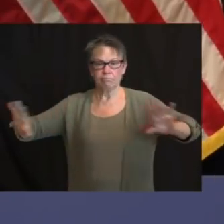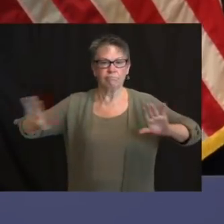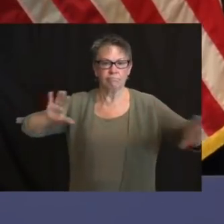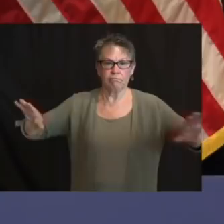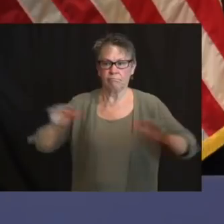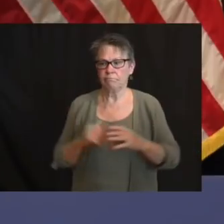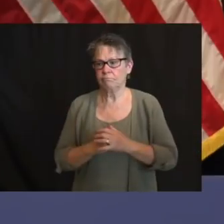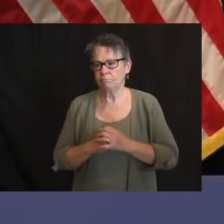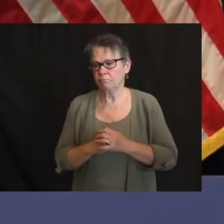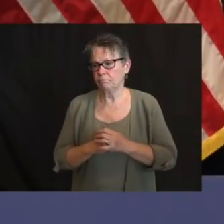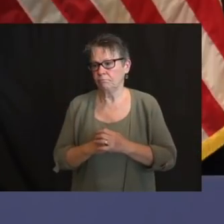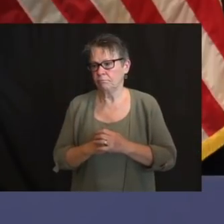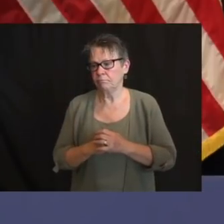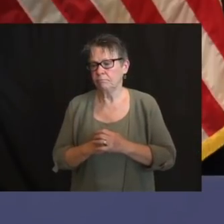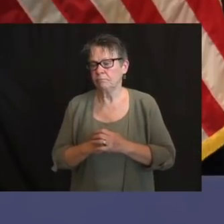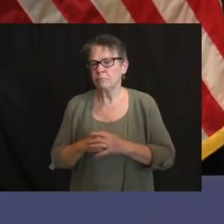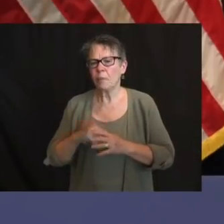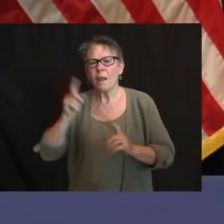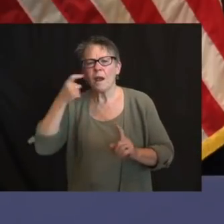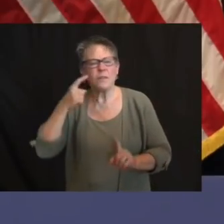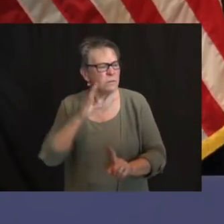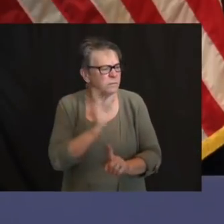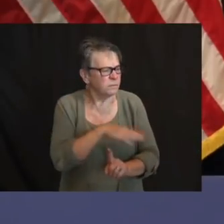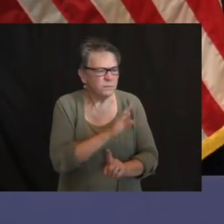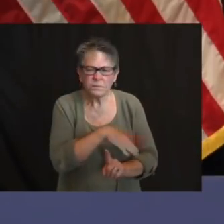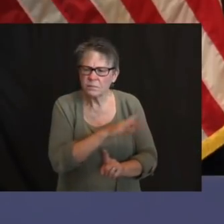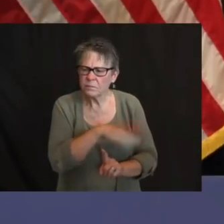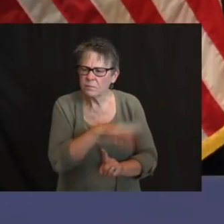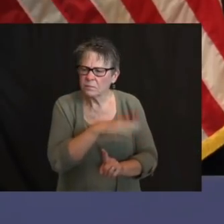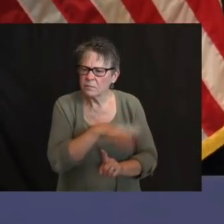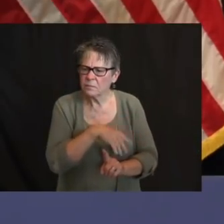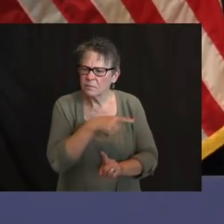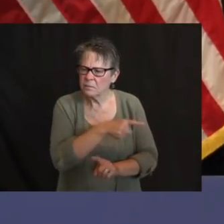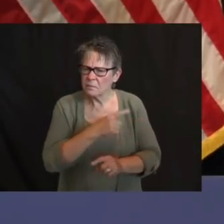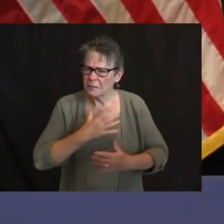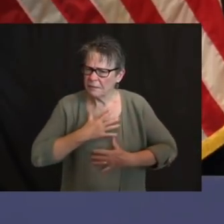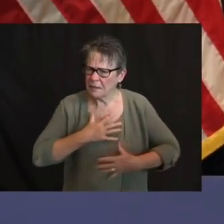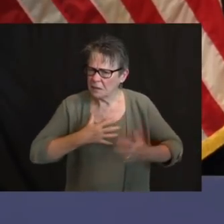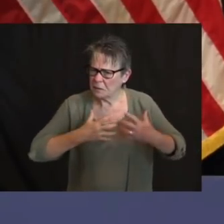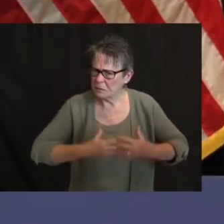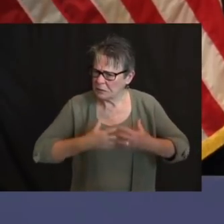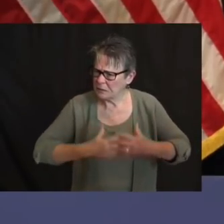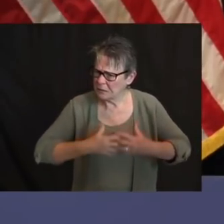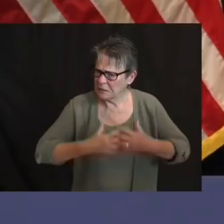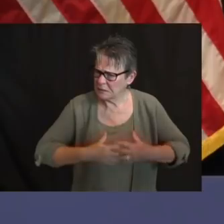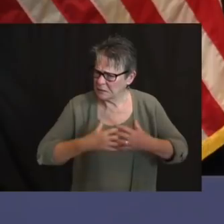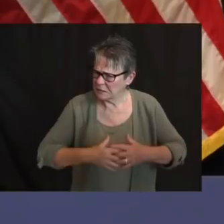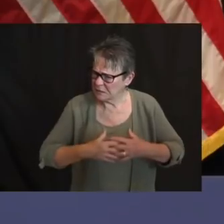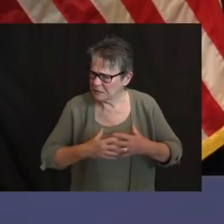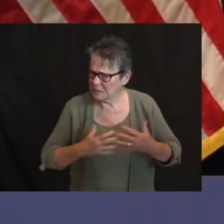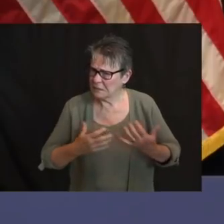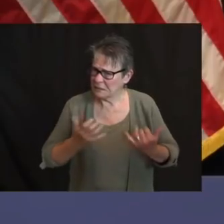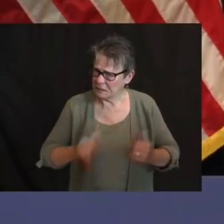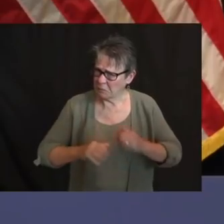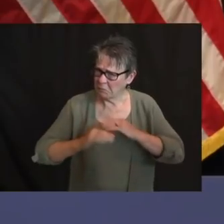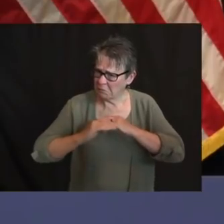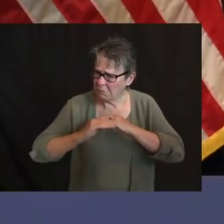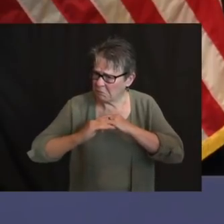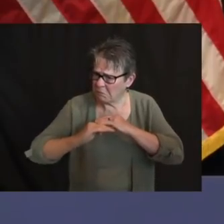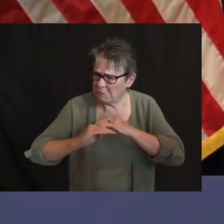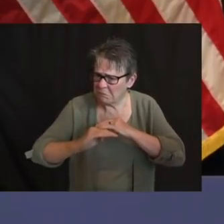in ICU. Is it your sense that's about where it's going to land? Yeah, it's been that way for a while. Been that way for a while. Thank you for